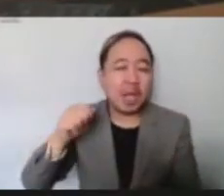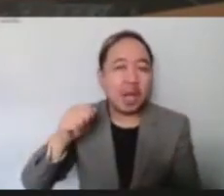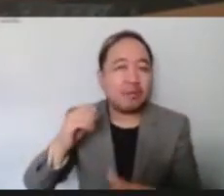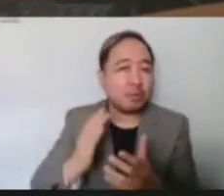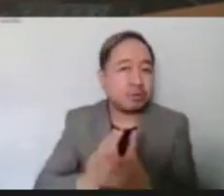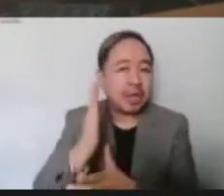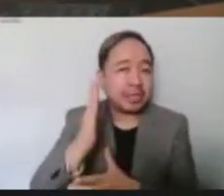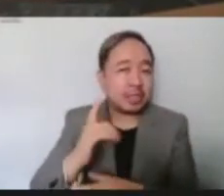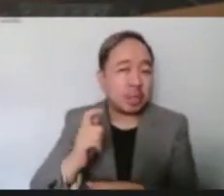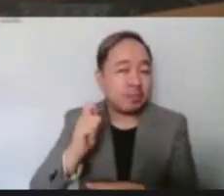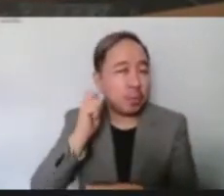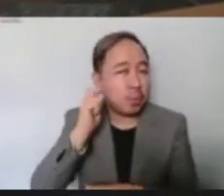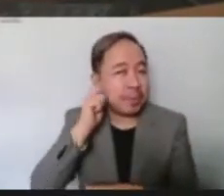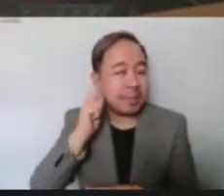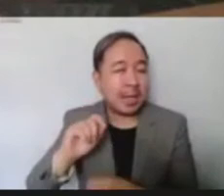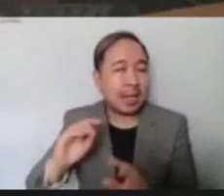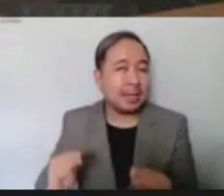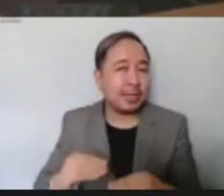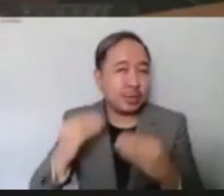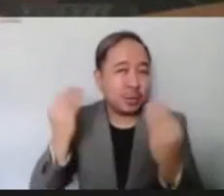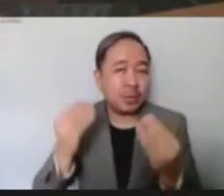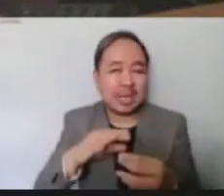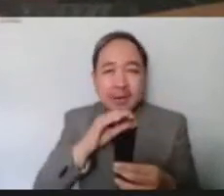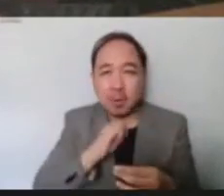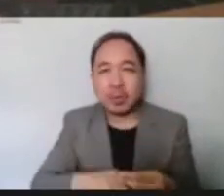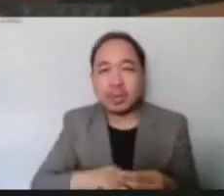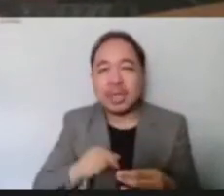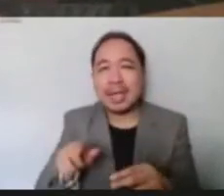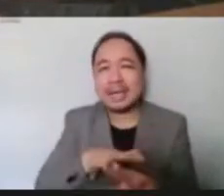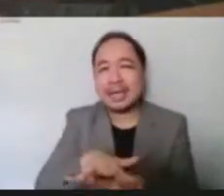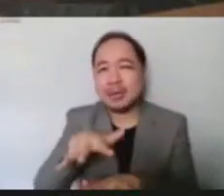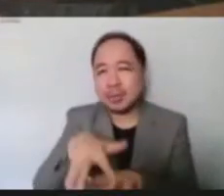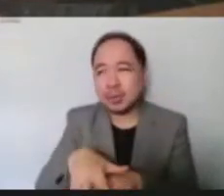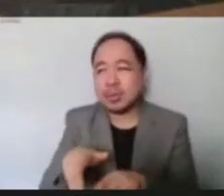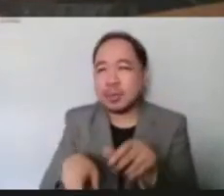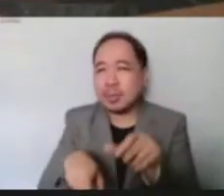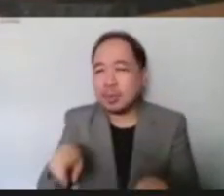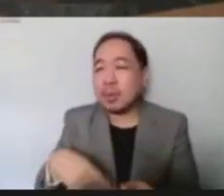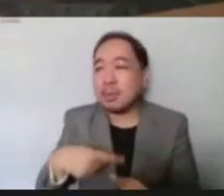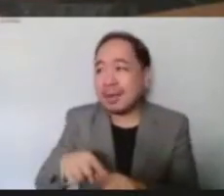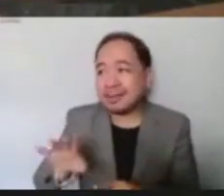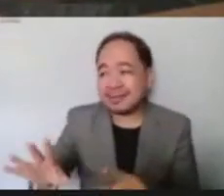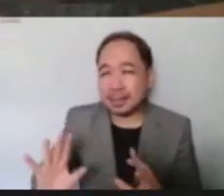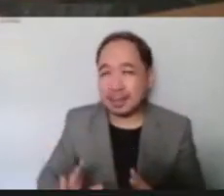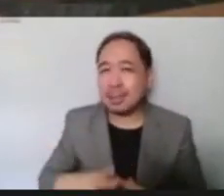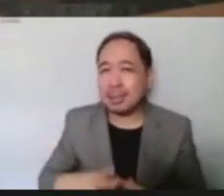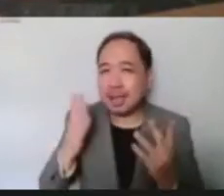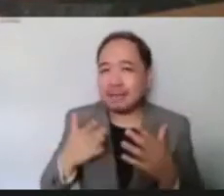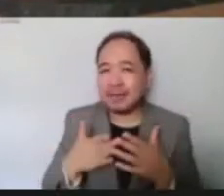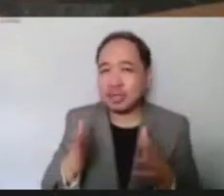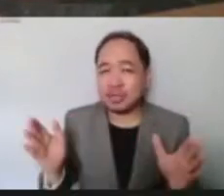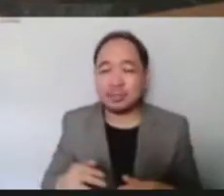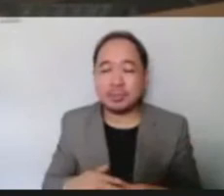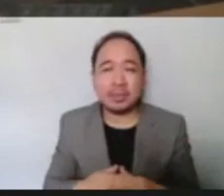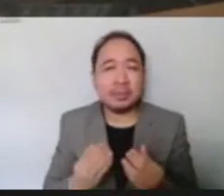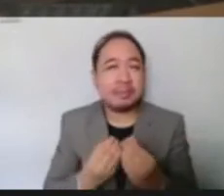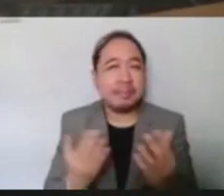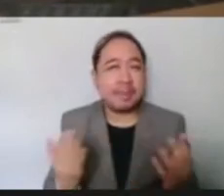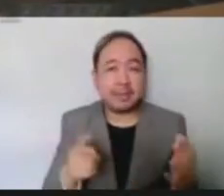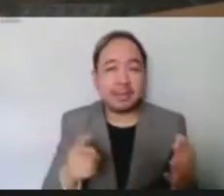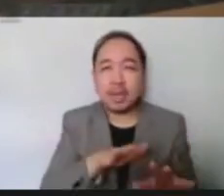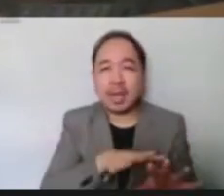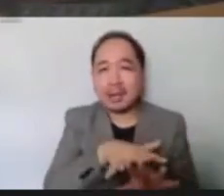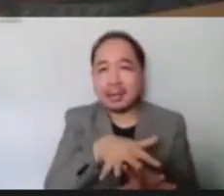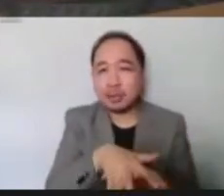Youth and their communities and ultimately Indians people's lives and cultures many Indian peoples and their communities are